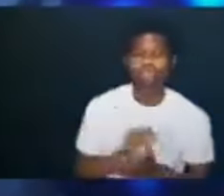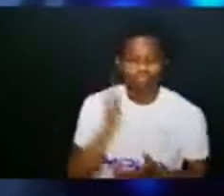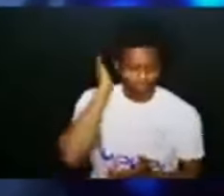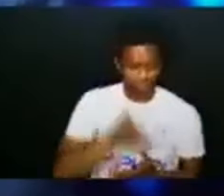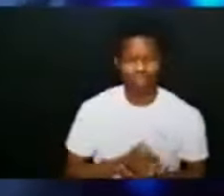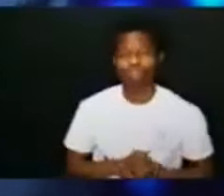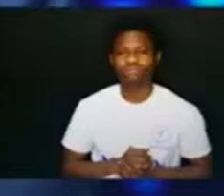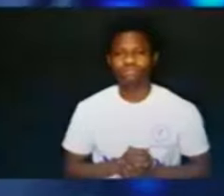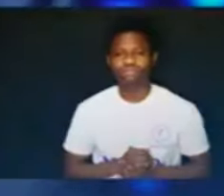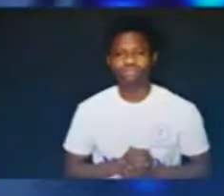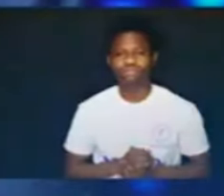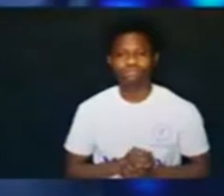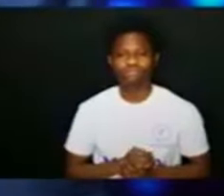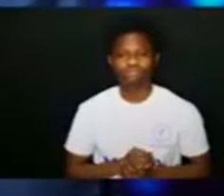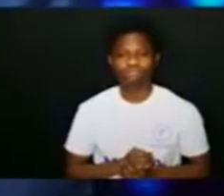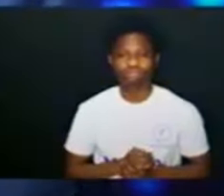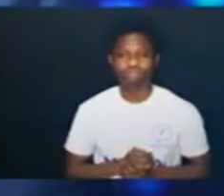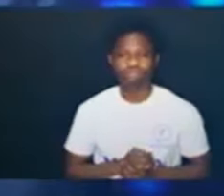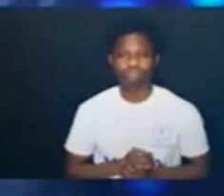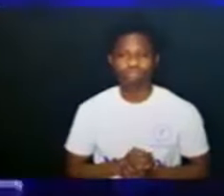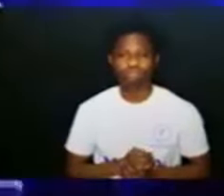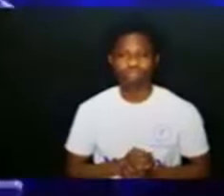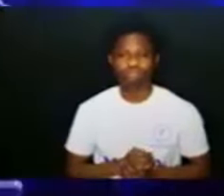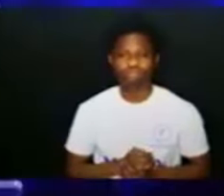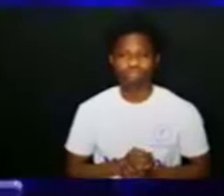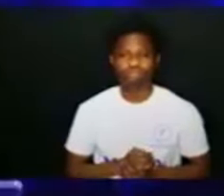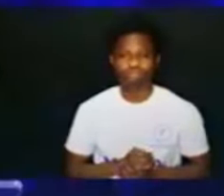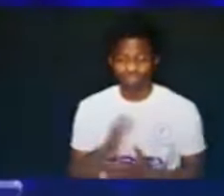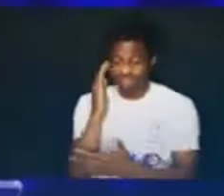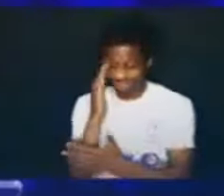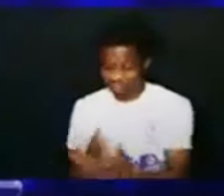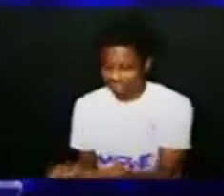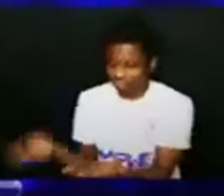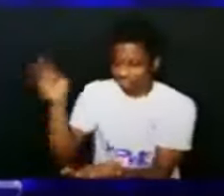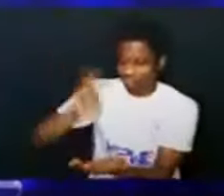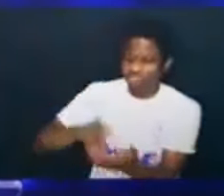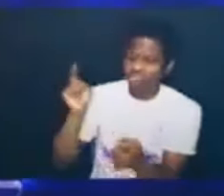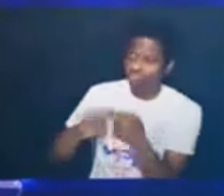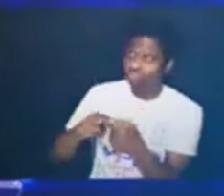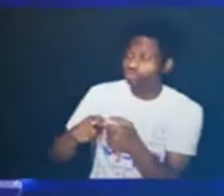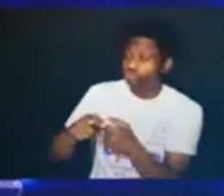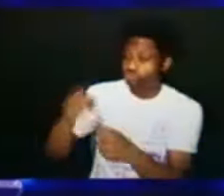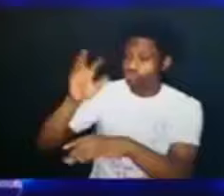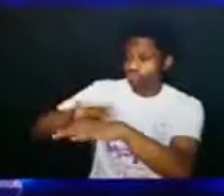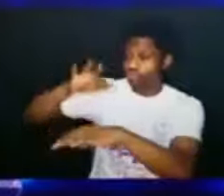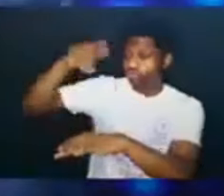wontene be sori no ebeba." Some will rise to eternal glory. The others will rise to